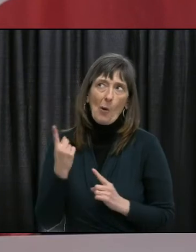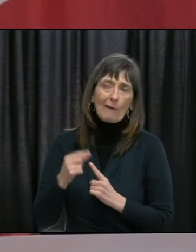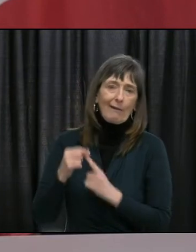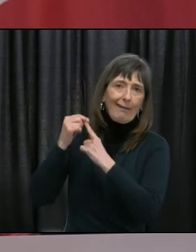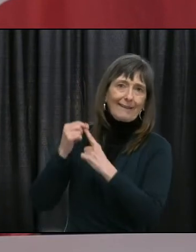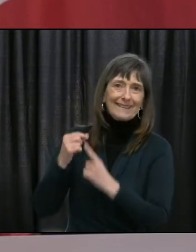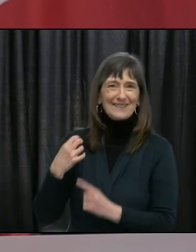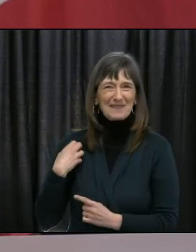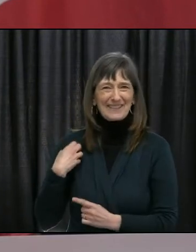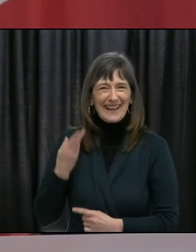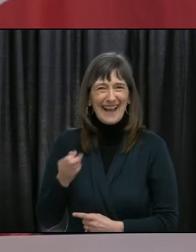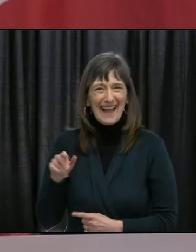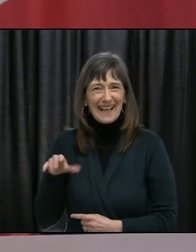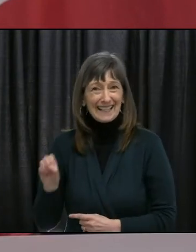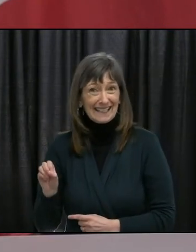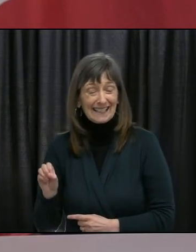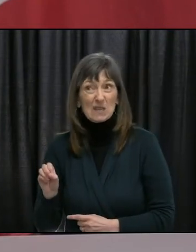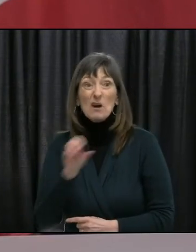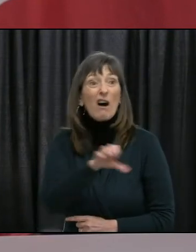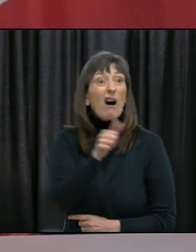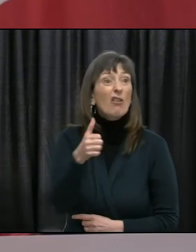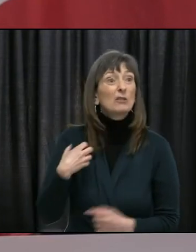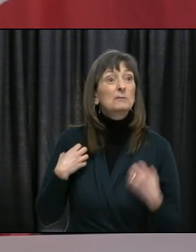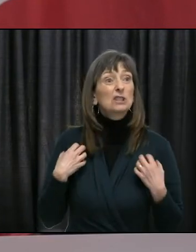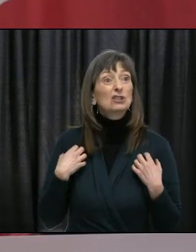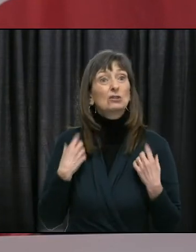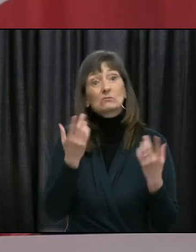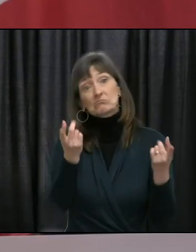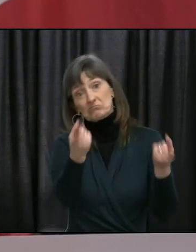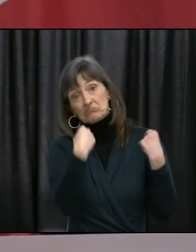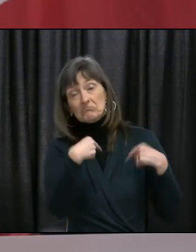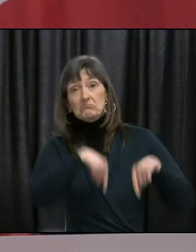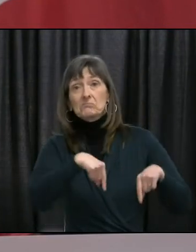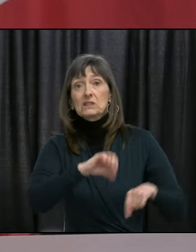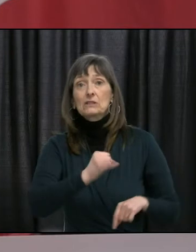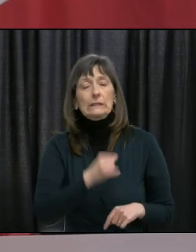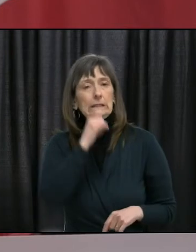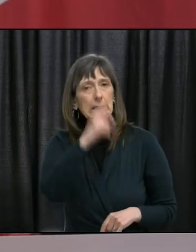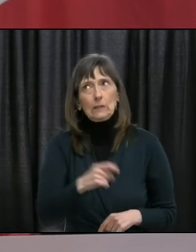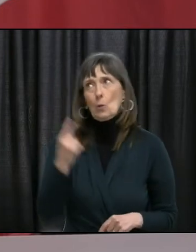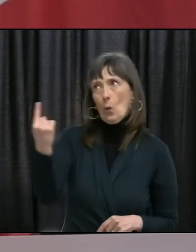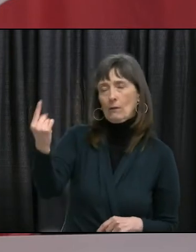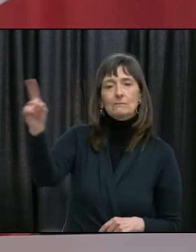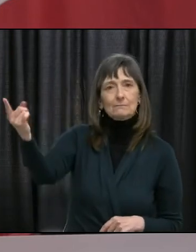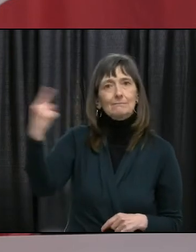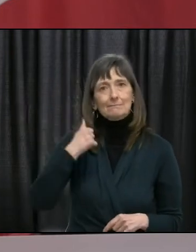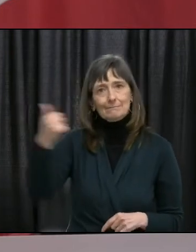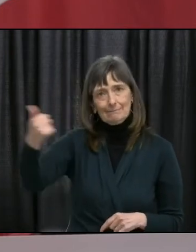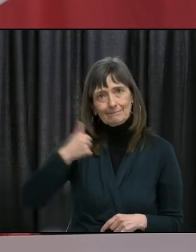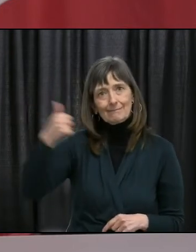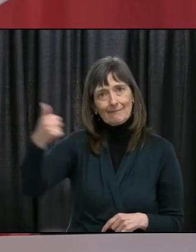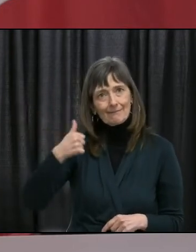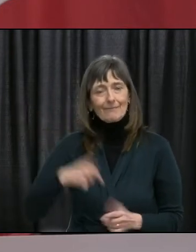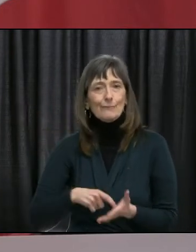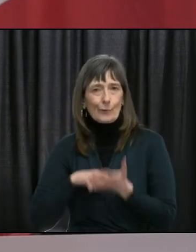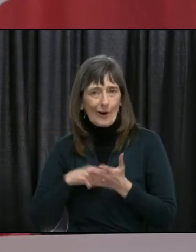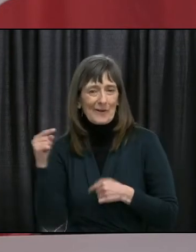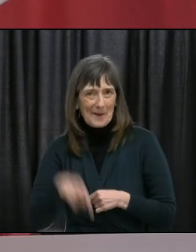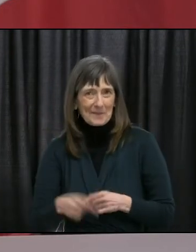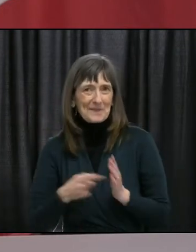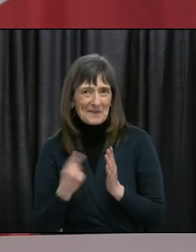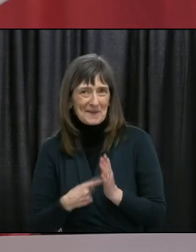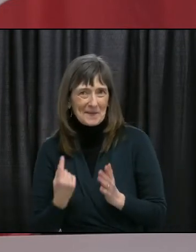there's really no need for me to call cabinet ministers to St. John's. And so therefore it would be essential travel only, and that would have to be